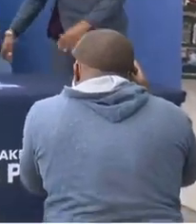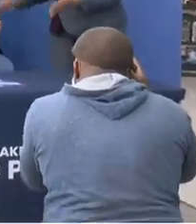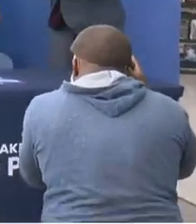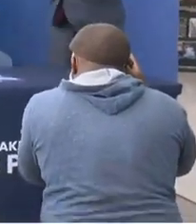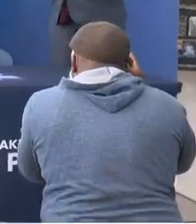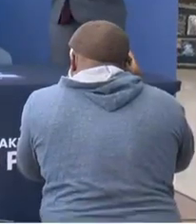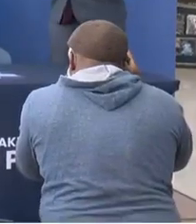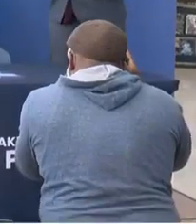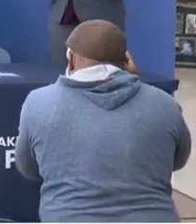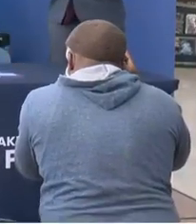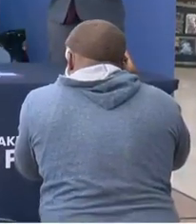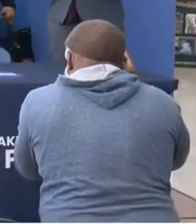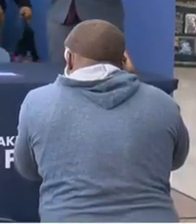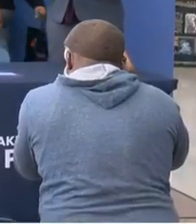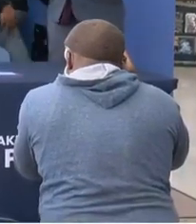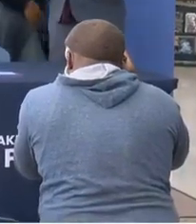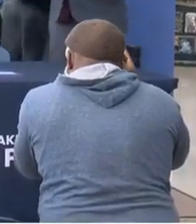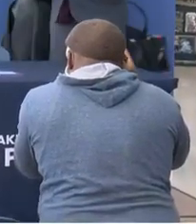All right.